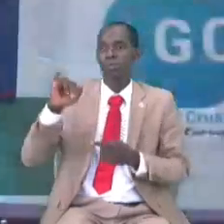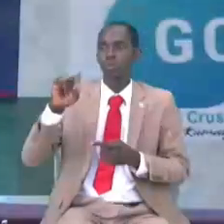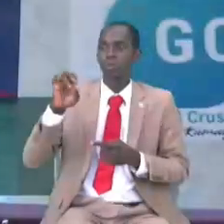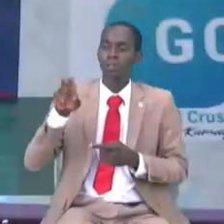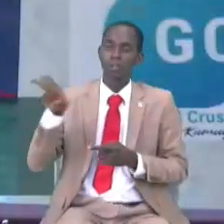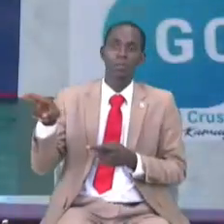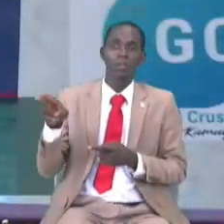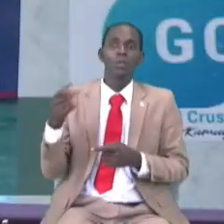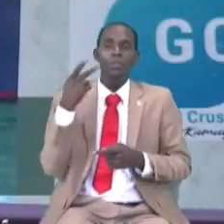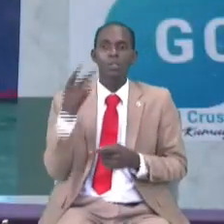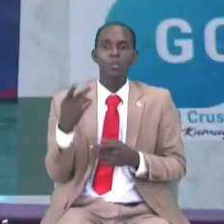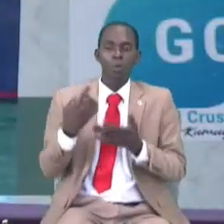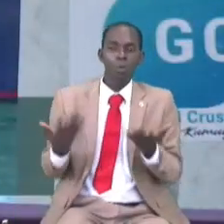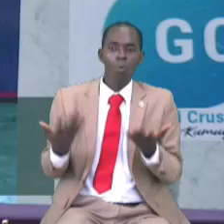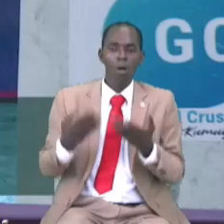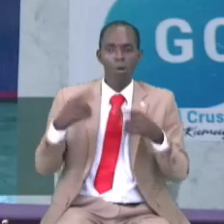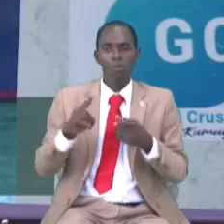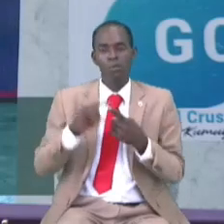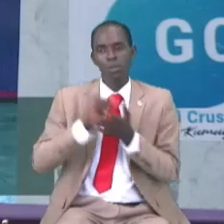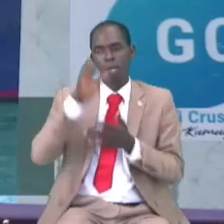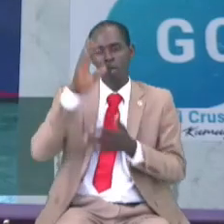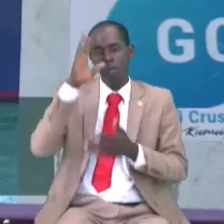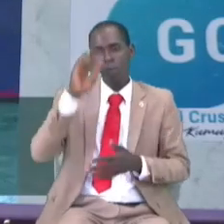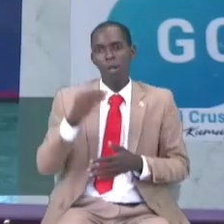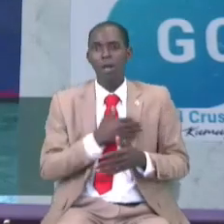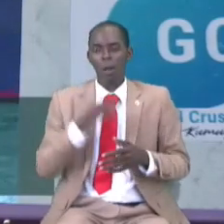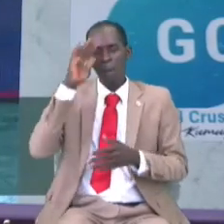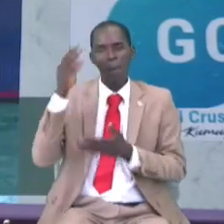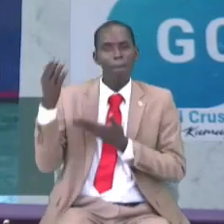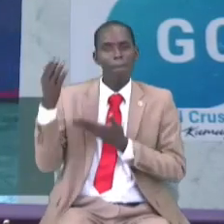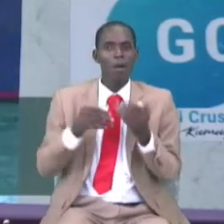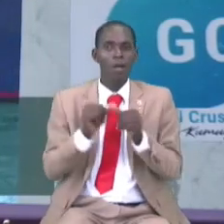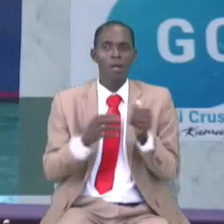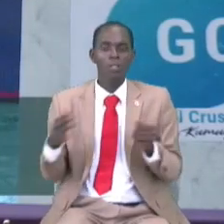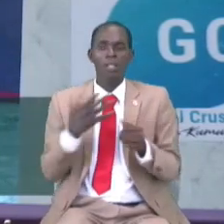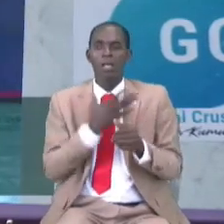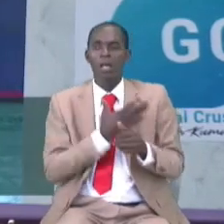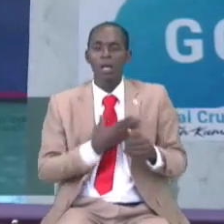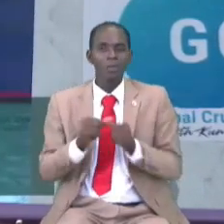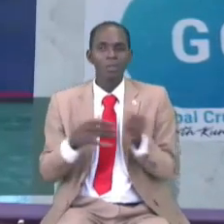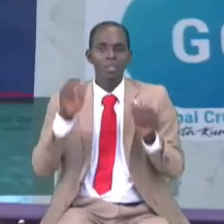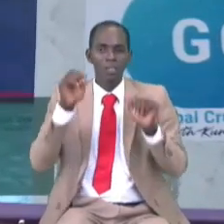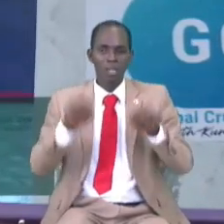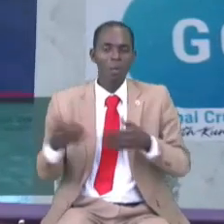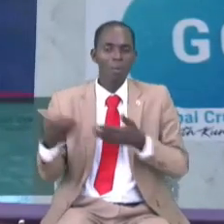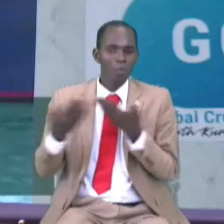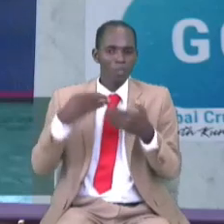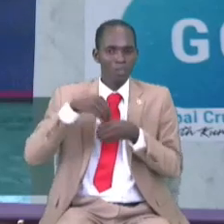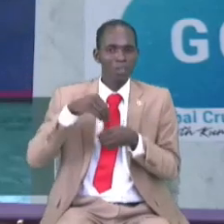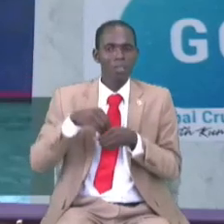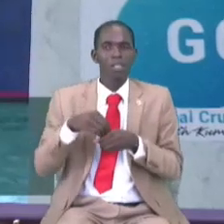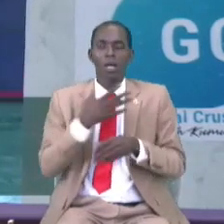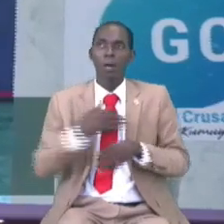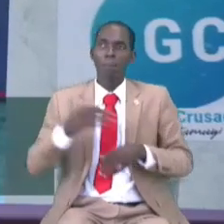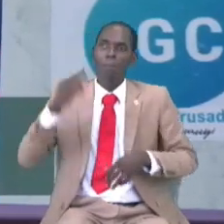he could bring within him. He preached with energy. He didn't preach as somebody sleeping on the